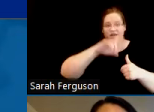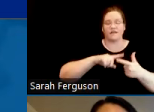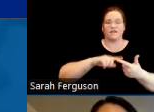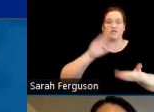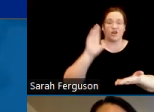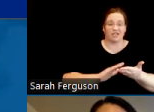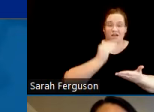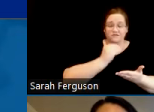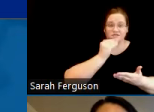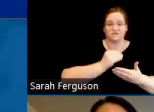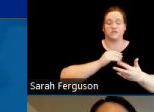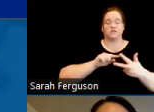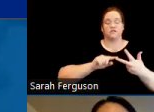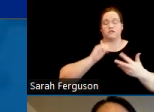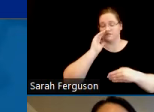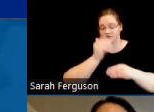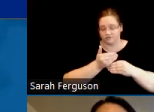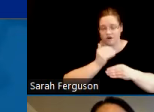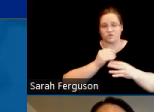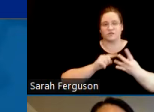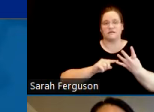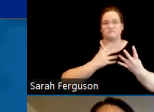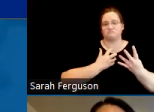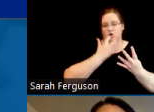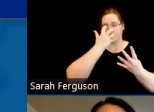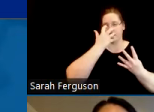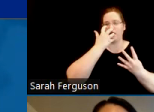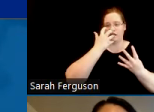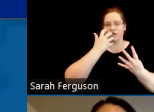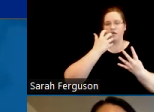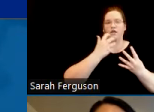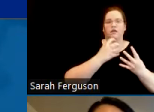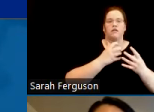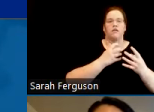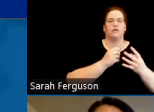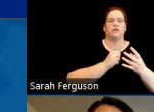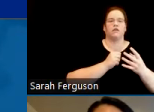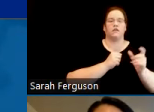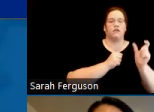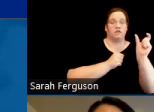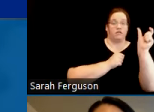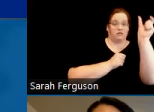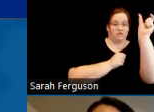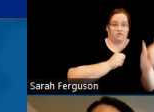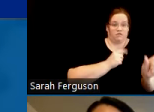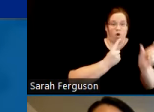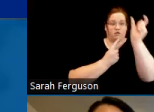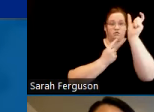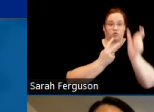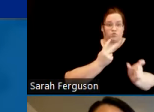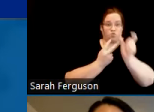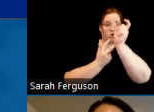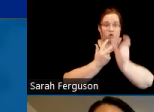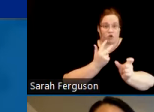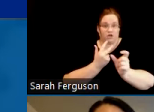appetite, drowsiness, and irritability. It starts from dose 1 on the left and goes towards dose 3 on the right for each of these. And you